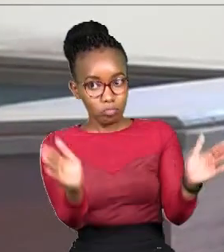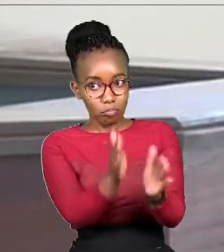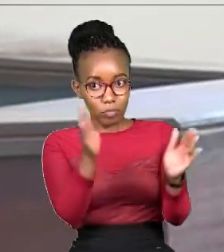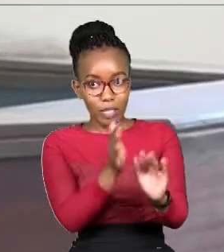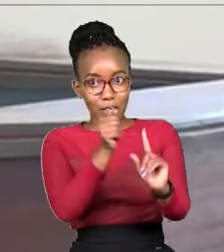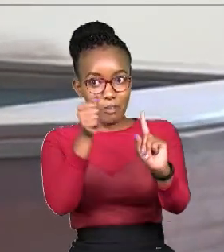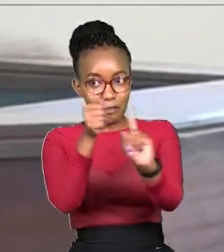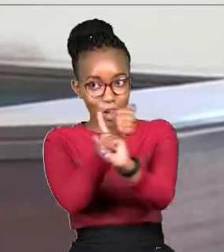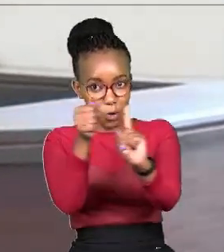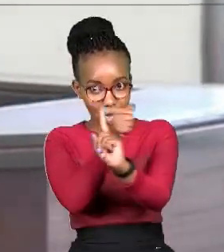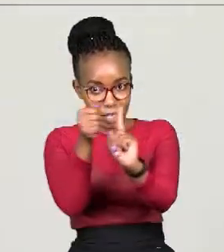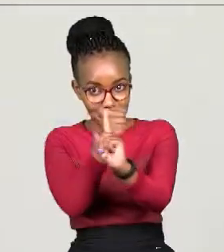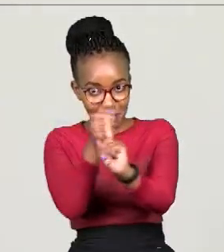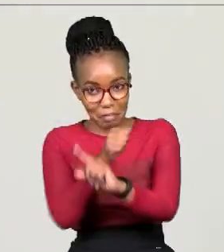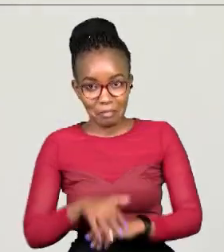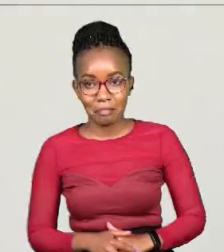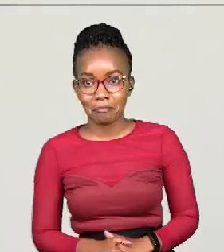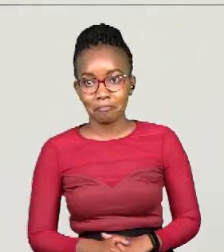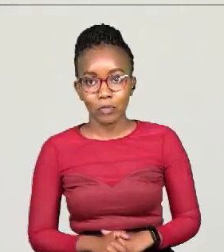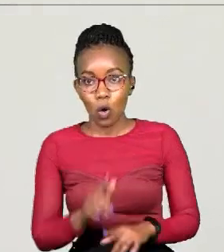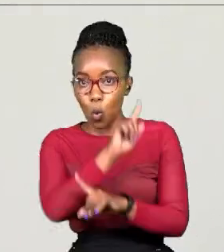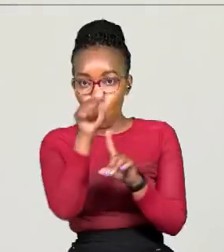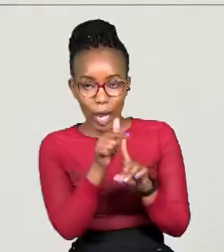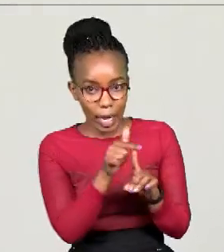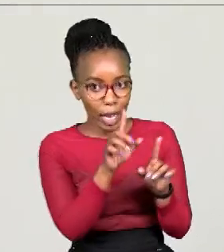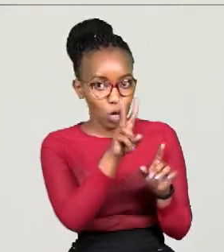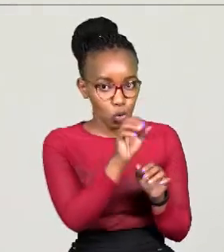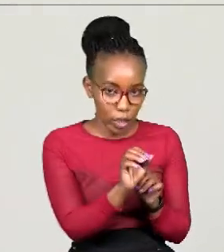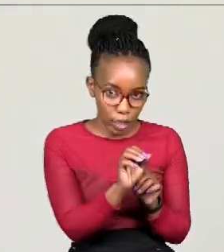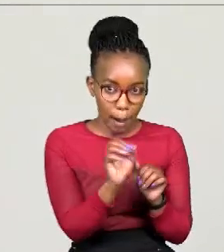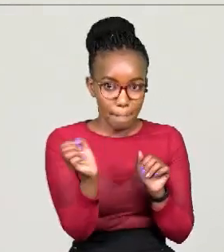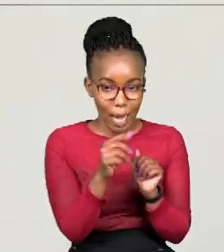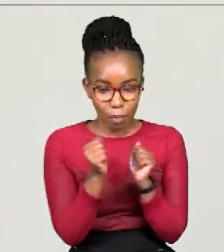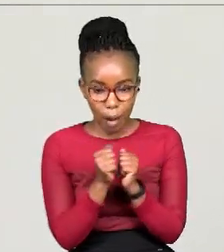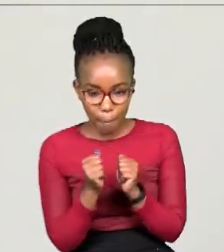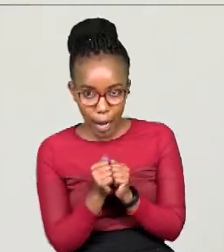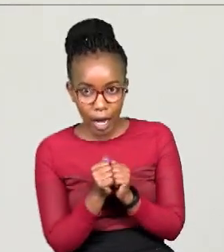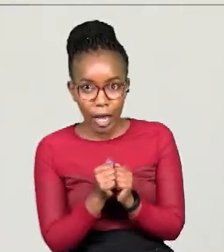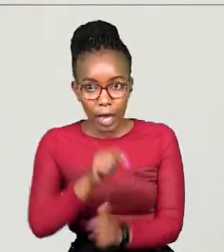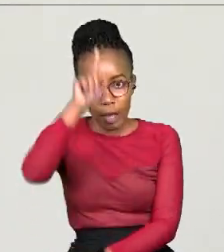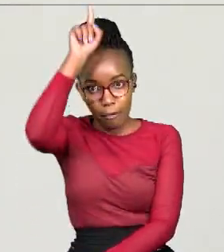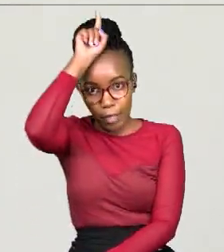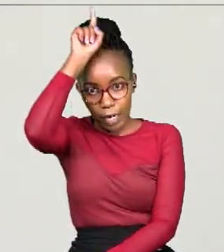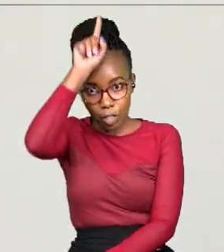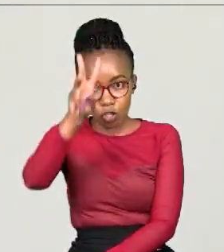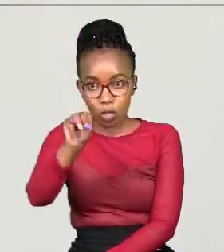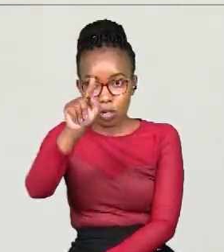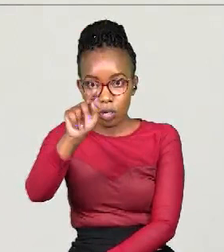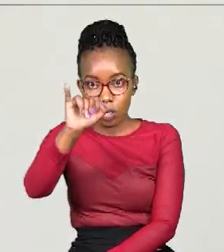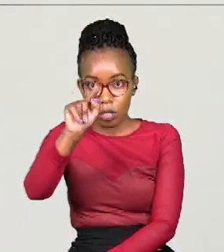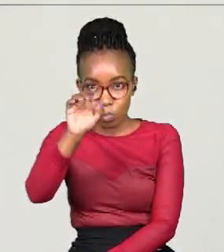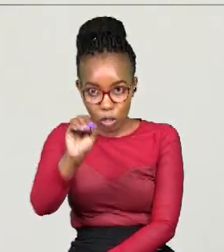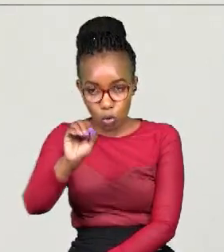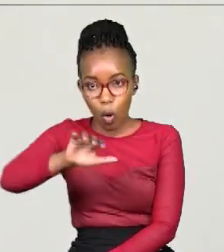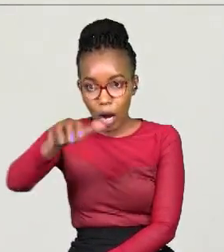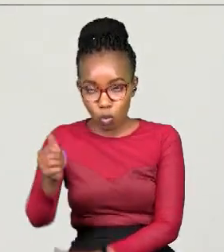ambayo ni kinyume cha sheria. Mnamo tarehe 20 mwezi wa 10 mwaka huu katika kijiji cha Mtito Andei, kaunti ya